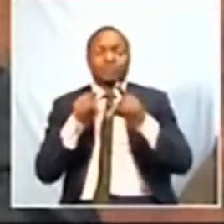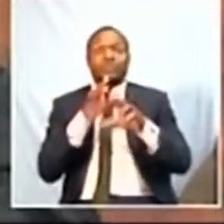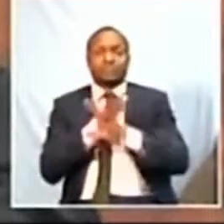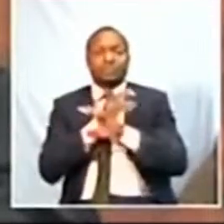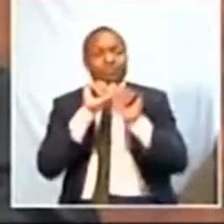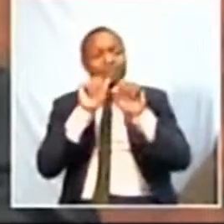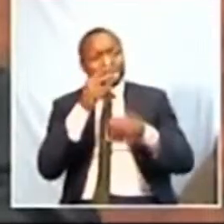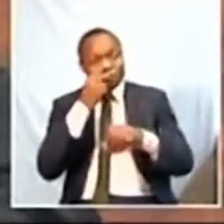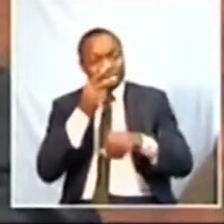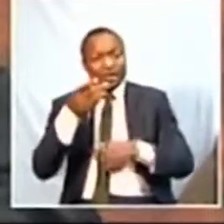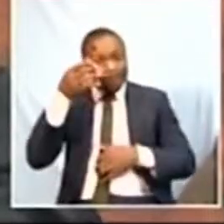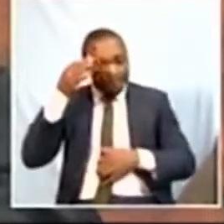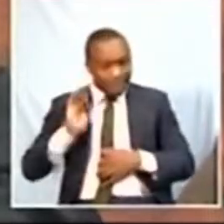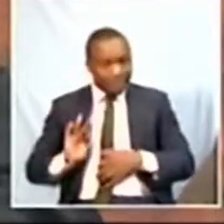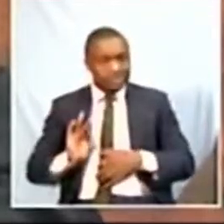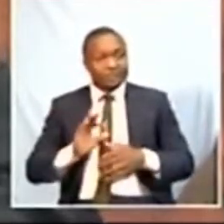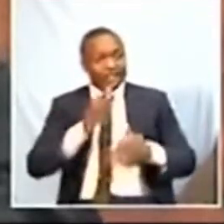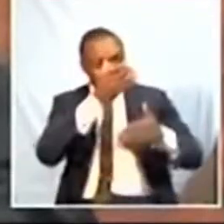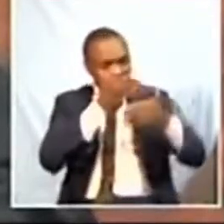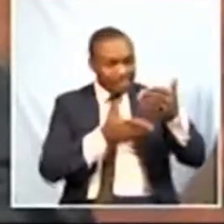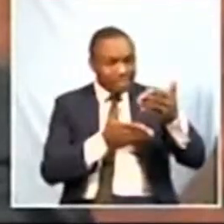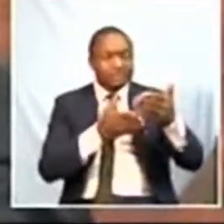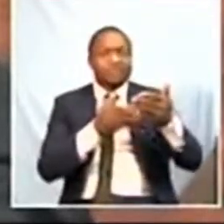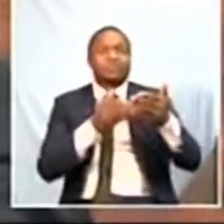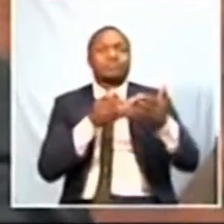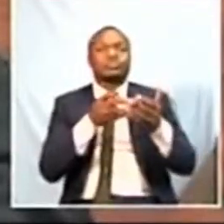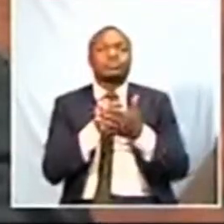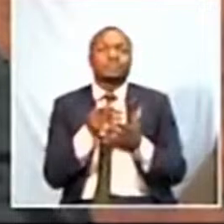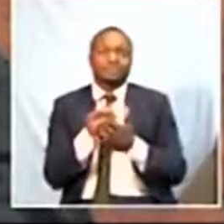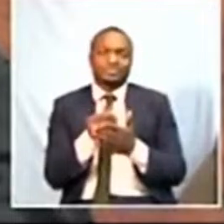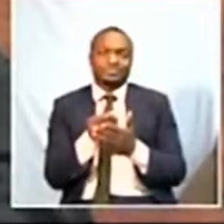benefit of these meager resources.